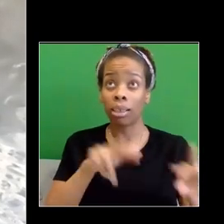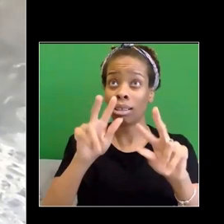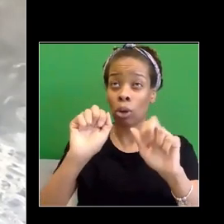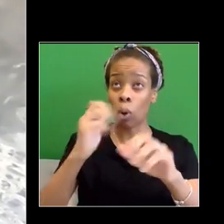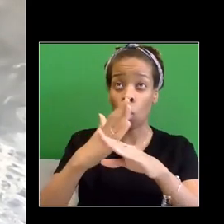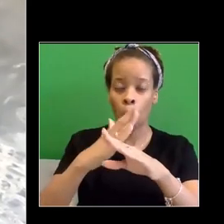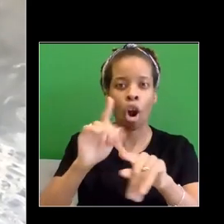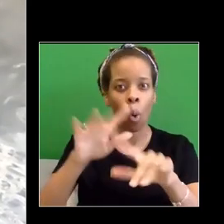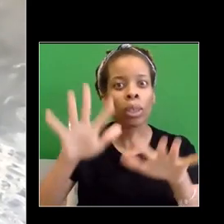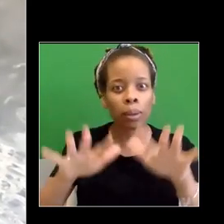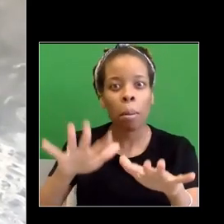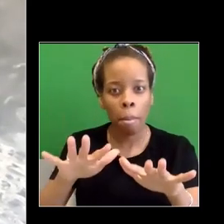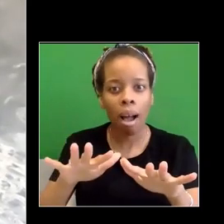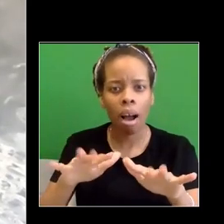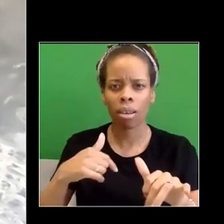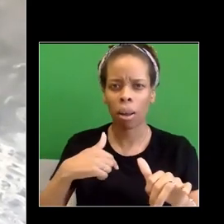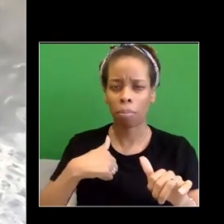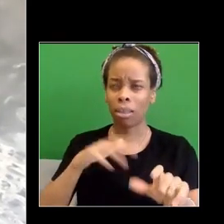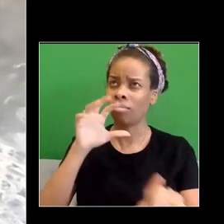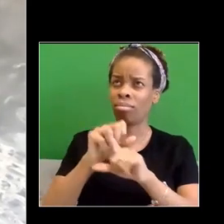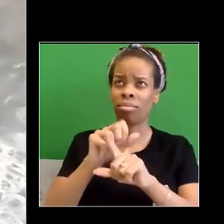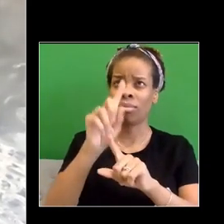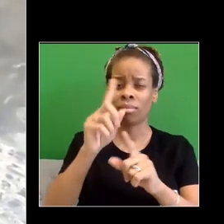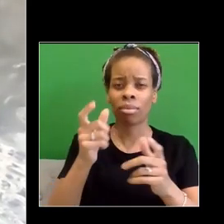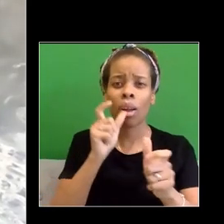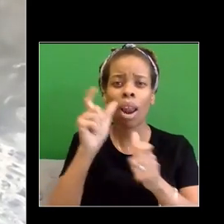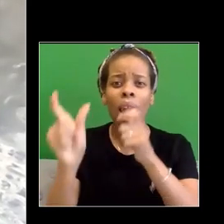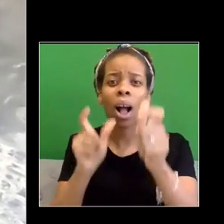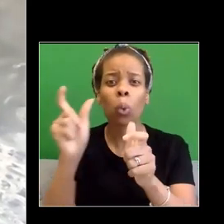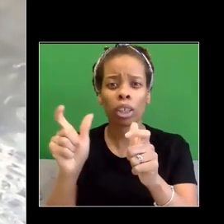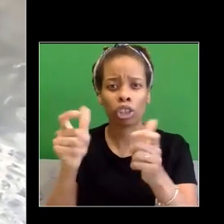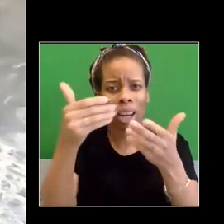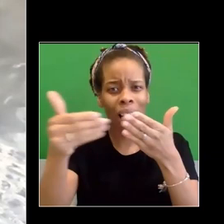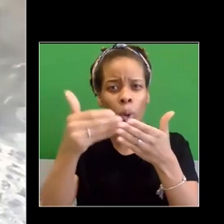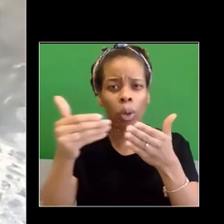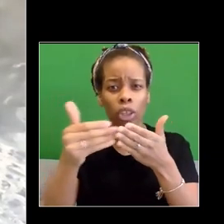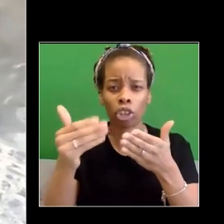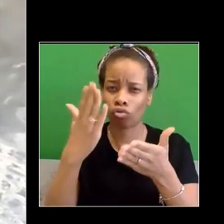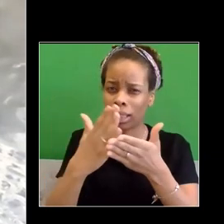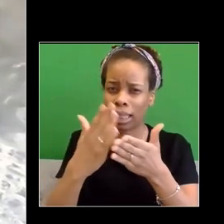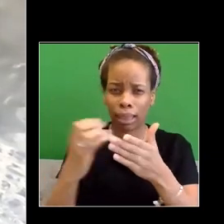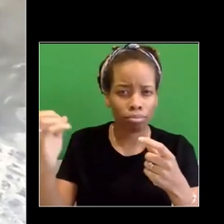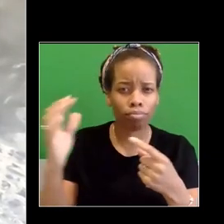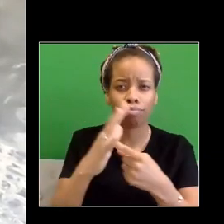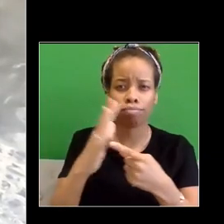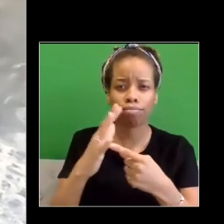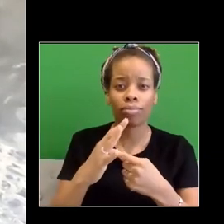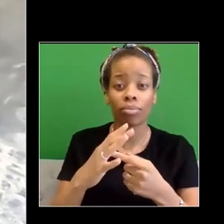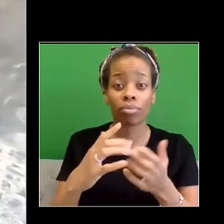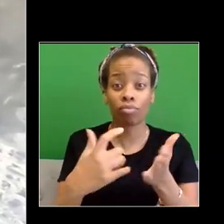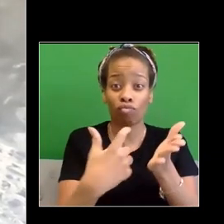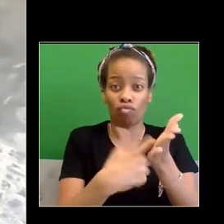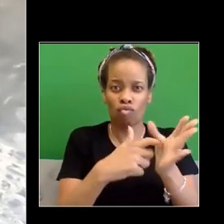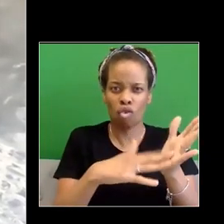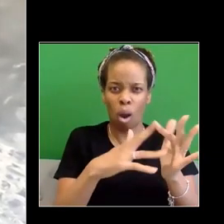language, right? And another phenomenal creator of language, you know, manipulator of language in Robin Cost Lewis's work. And